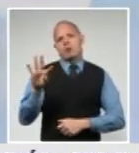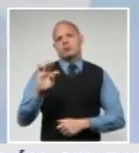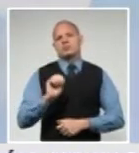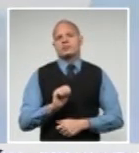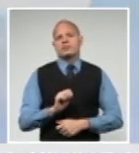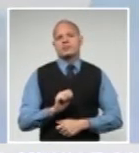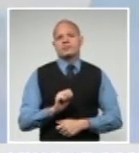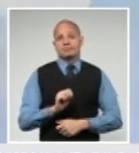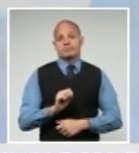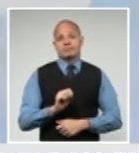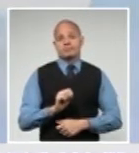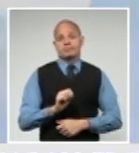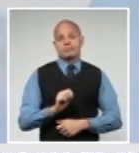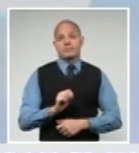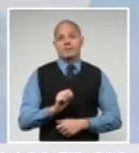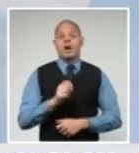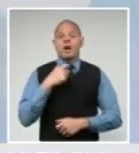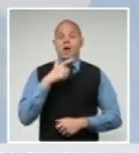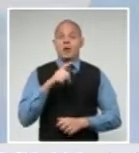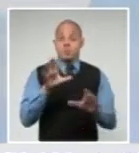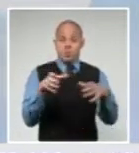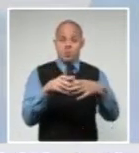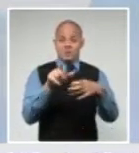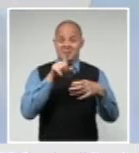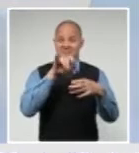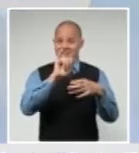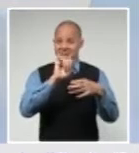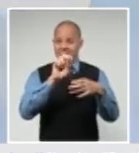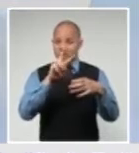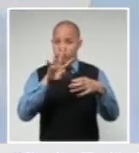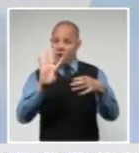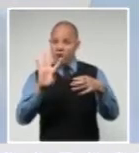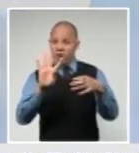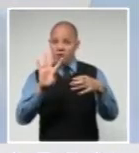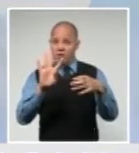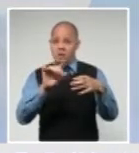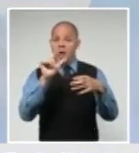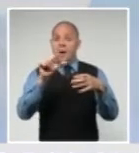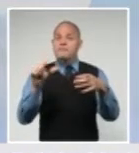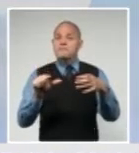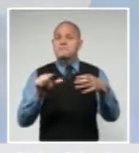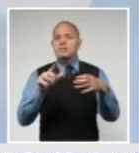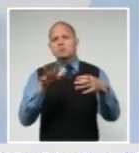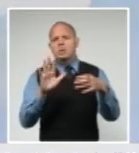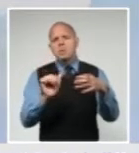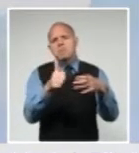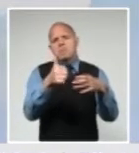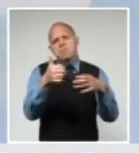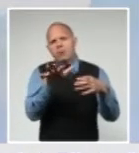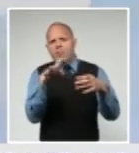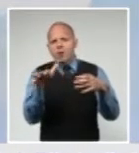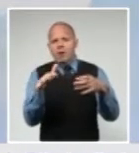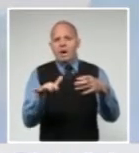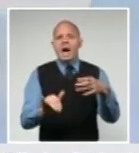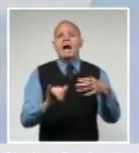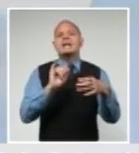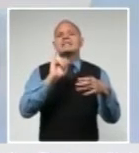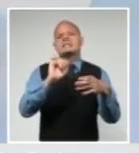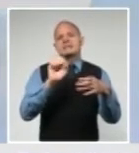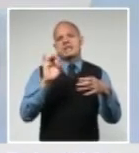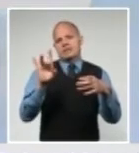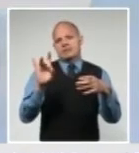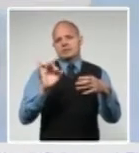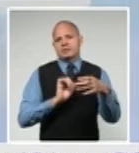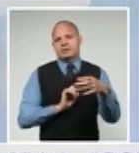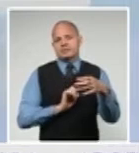the 11%, of which 615 or the 98.4% are clinically